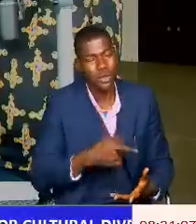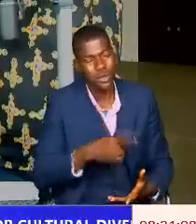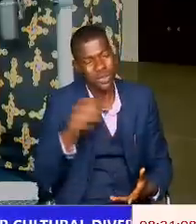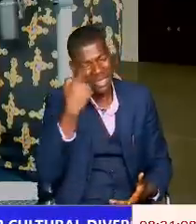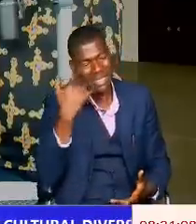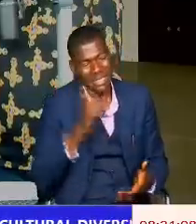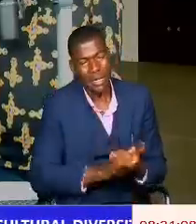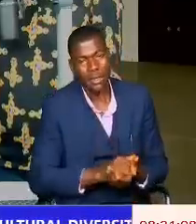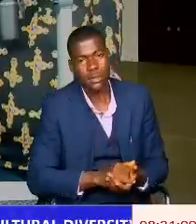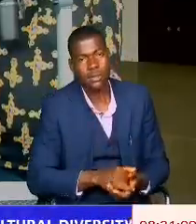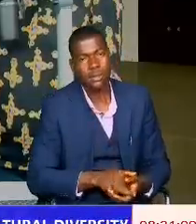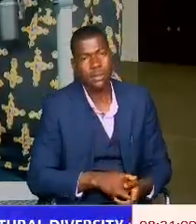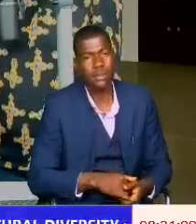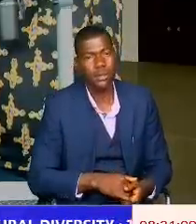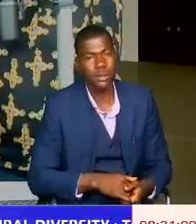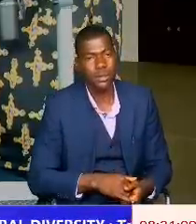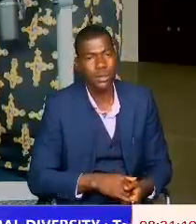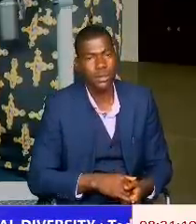say